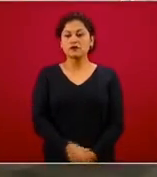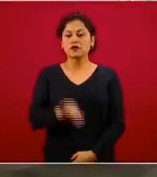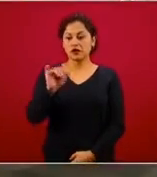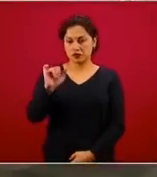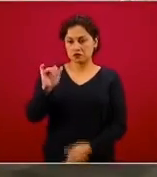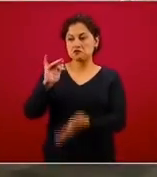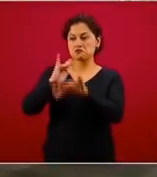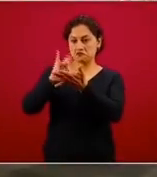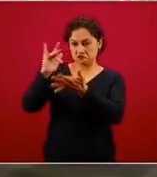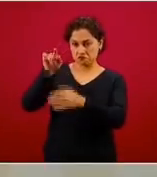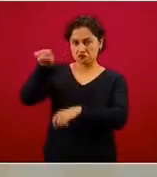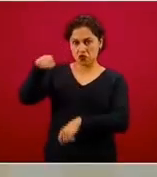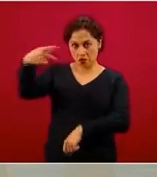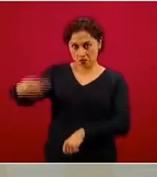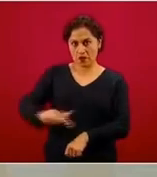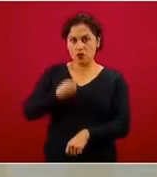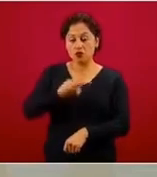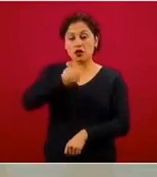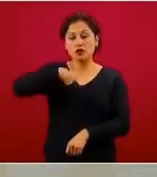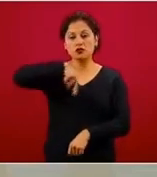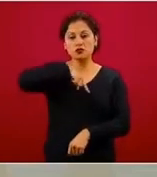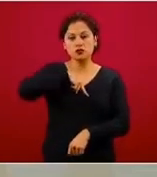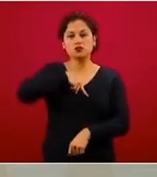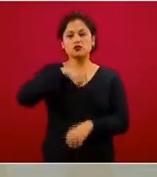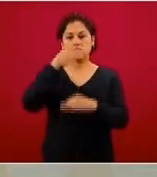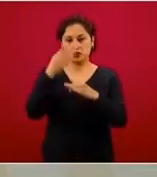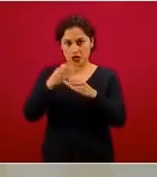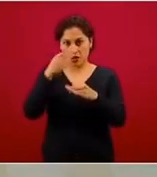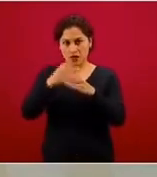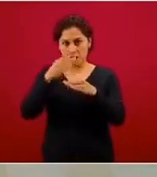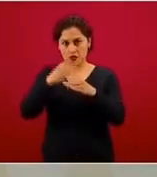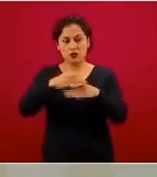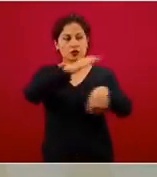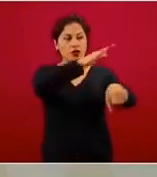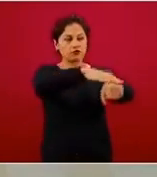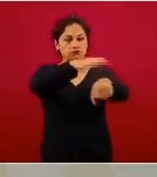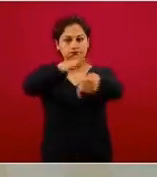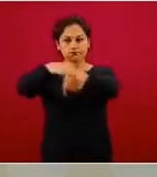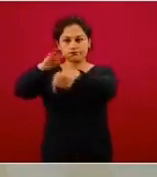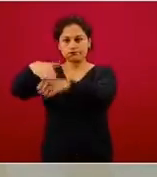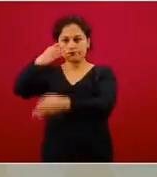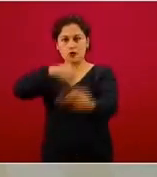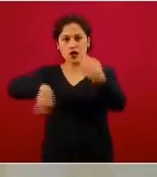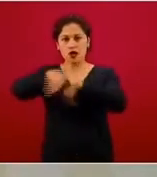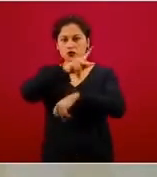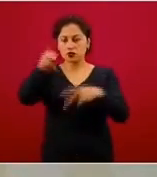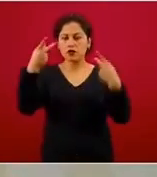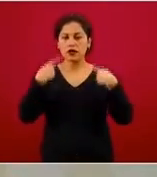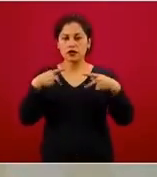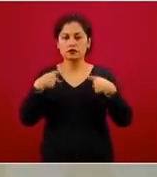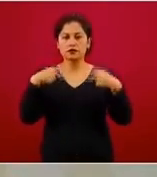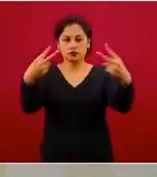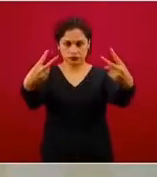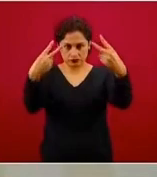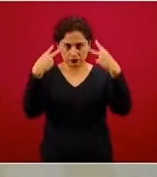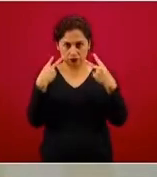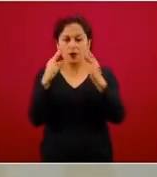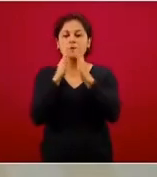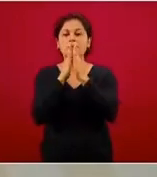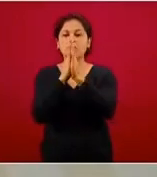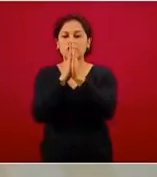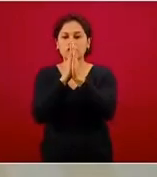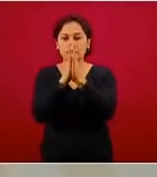worried about. Thank you for your question. Let's make an appeal. Hey, everyone's listening right now. Please donate